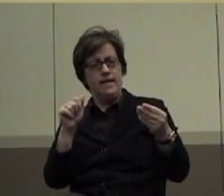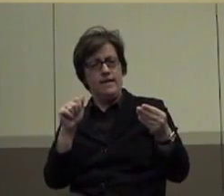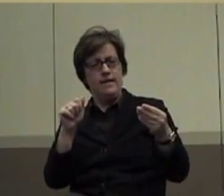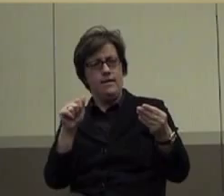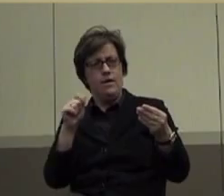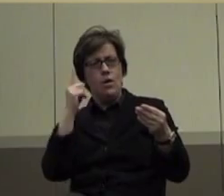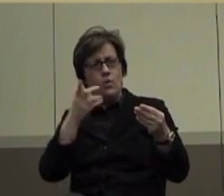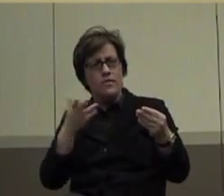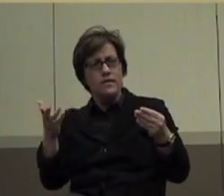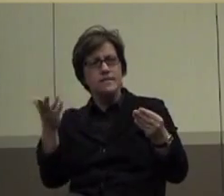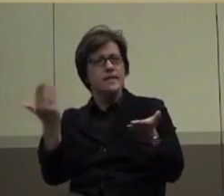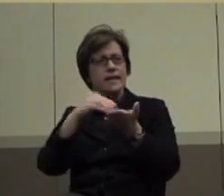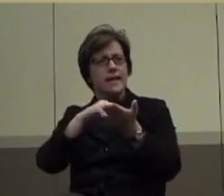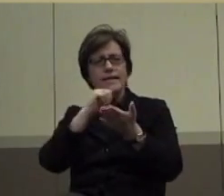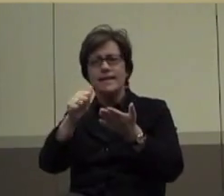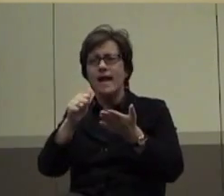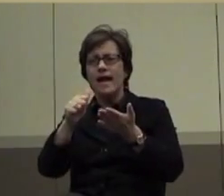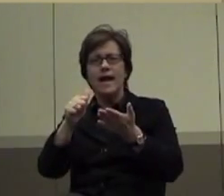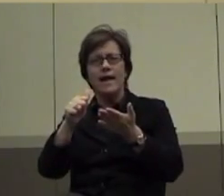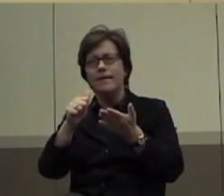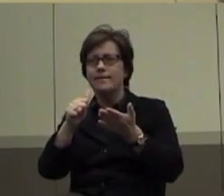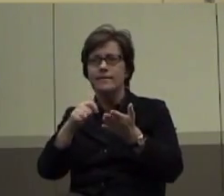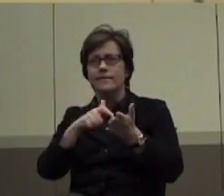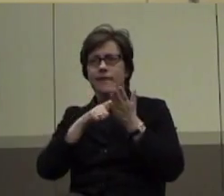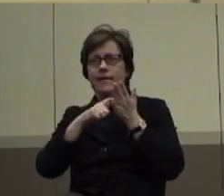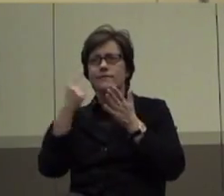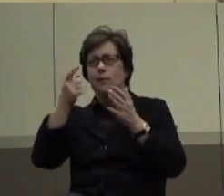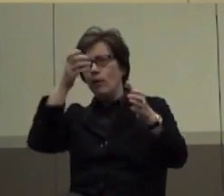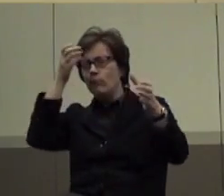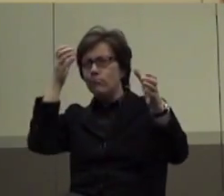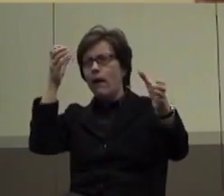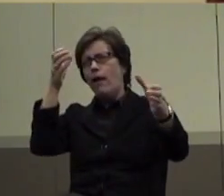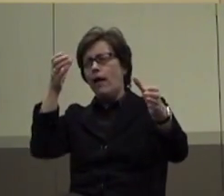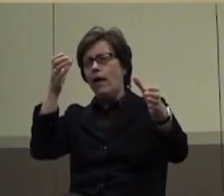Now, one of the things is, again, it doesn't usually take a rocket scientist for them to look and